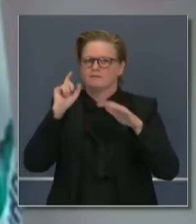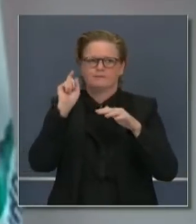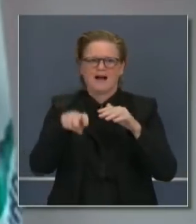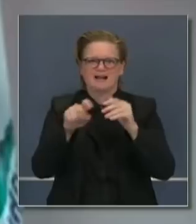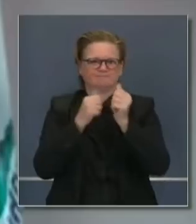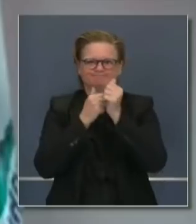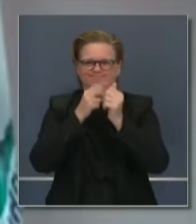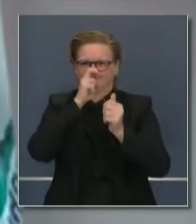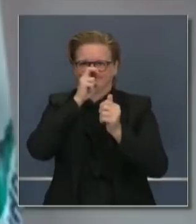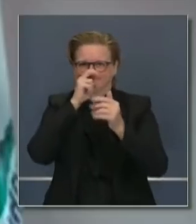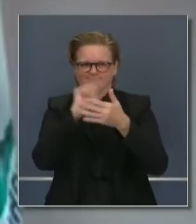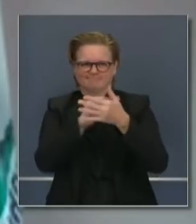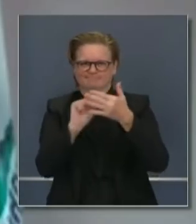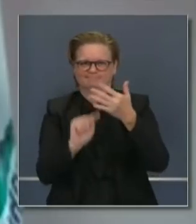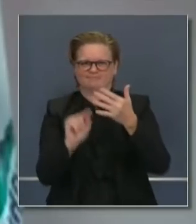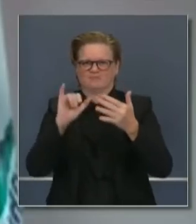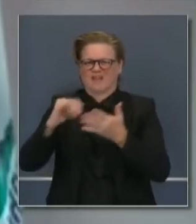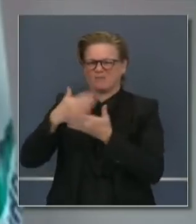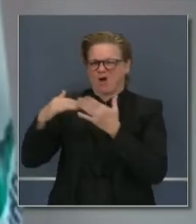within the blueprint.